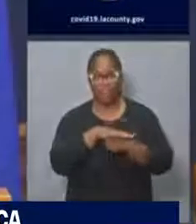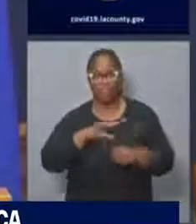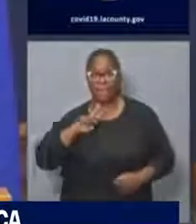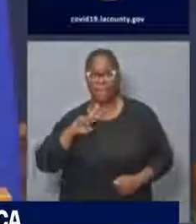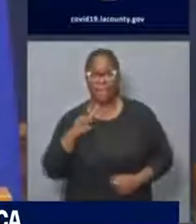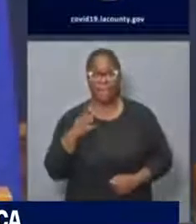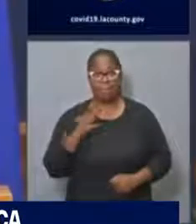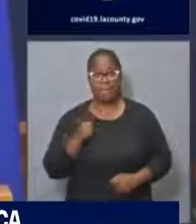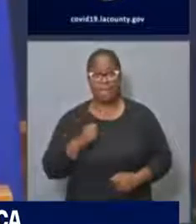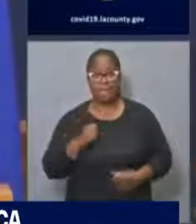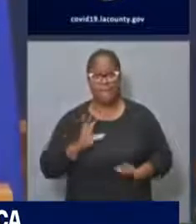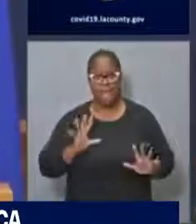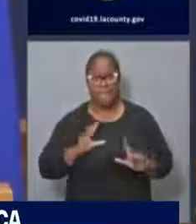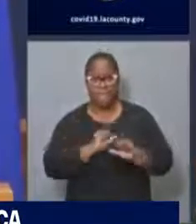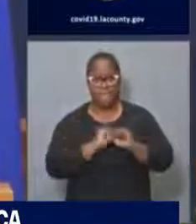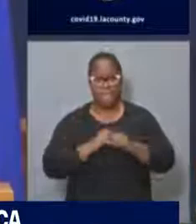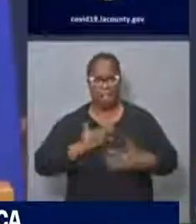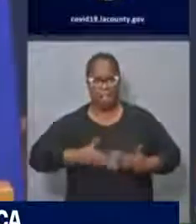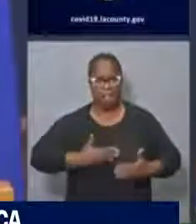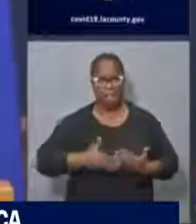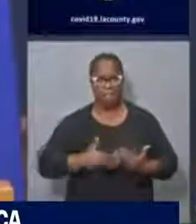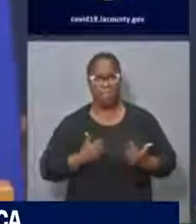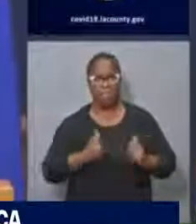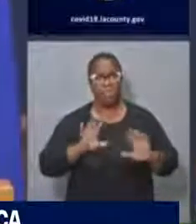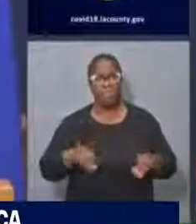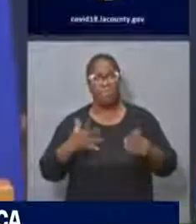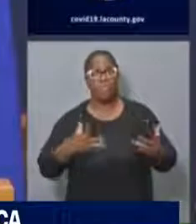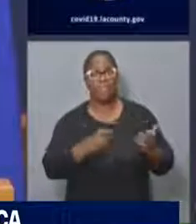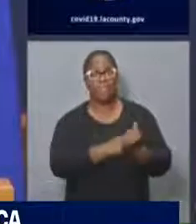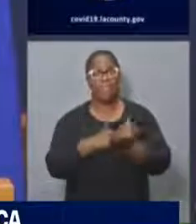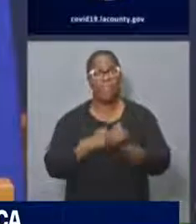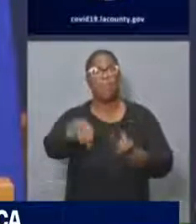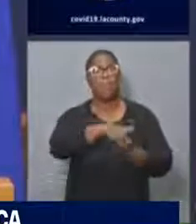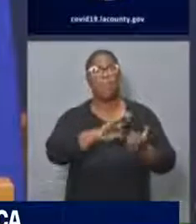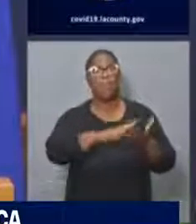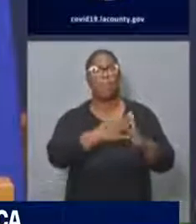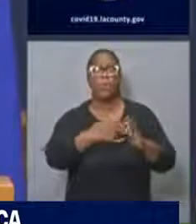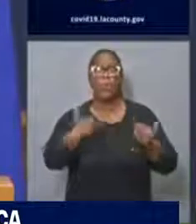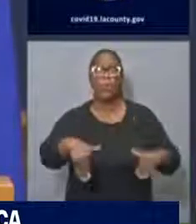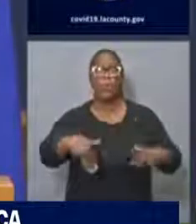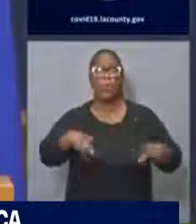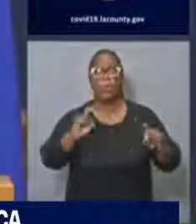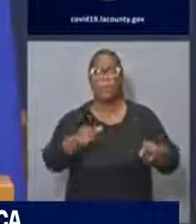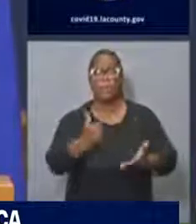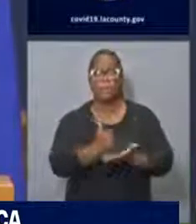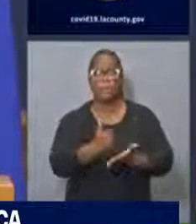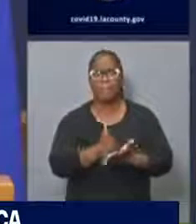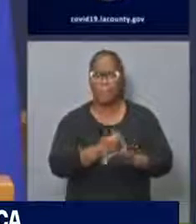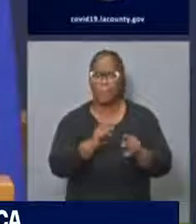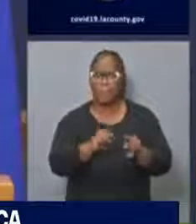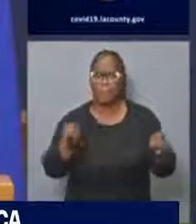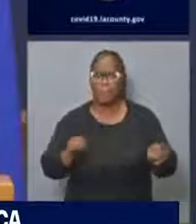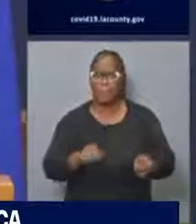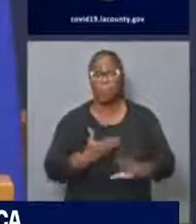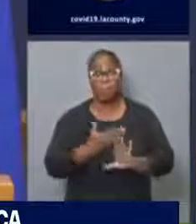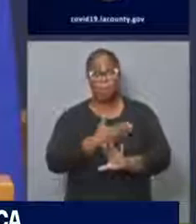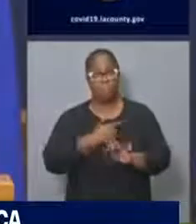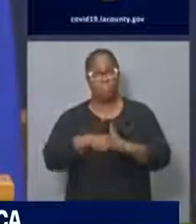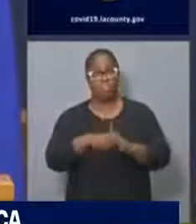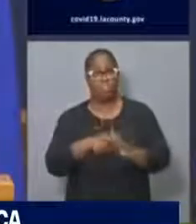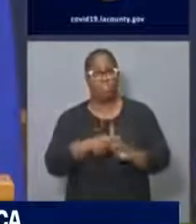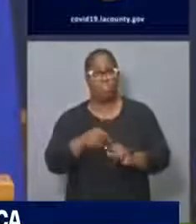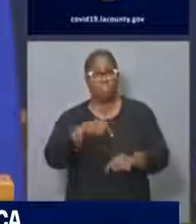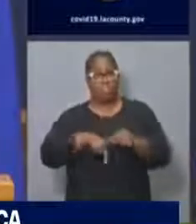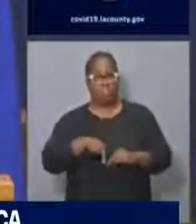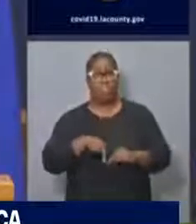swiftly to mitigate the impacts and provide support for the communities that are most in need of help. Before I get started, I want to take a moment to